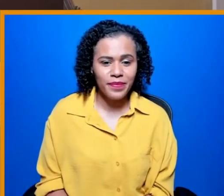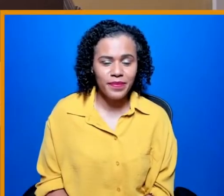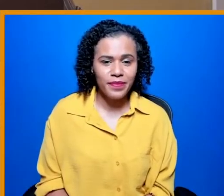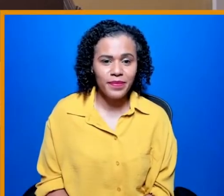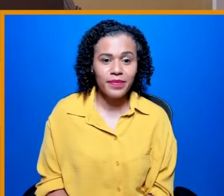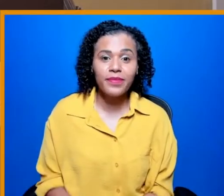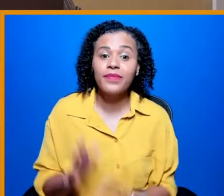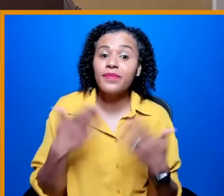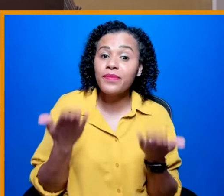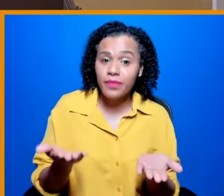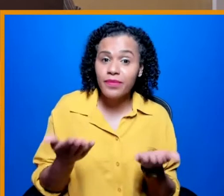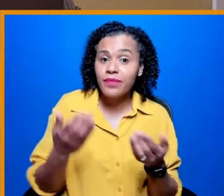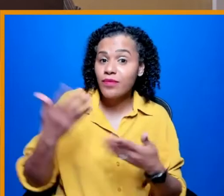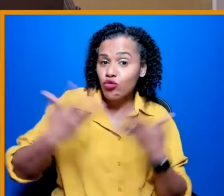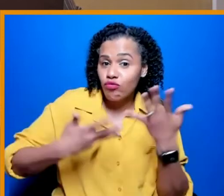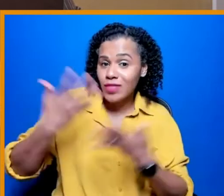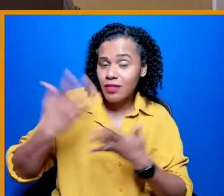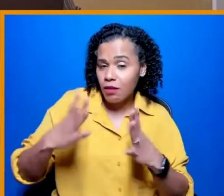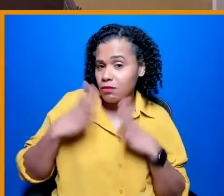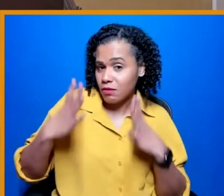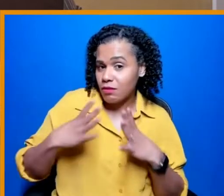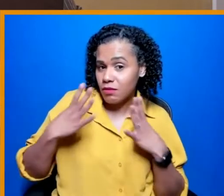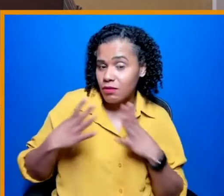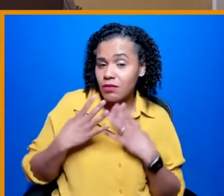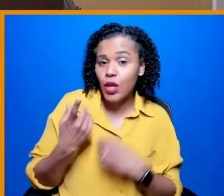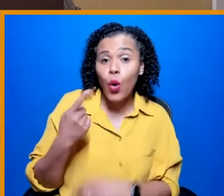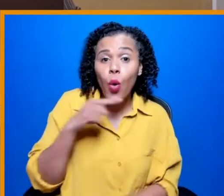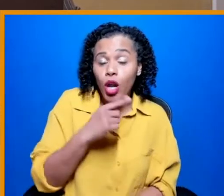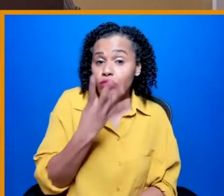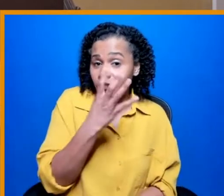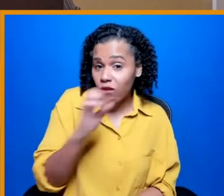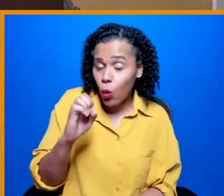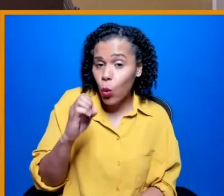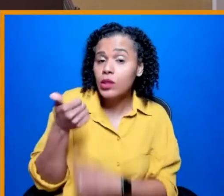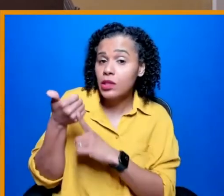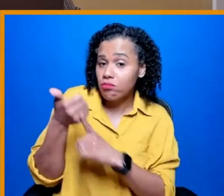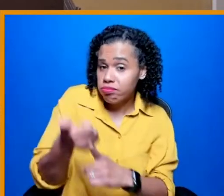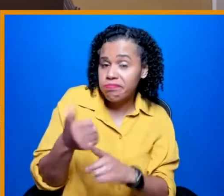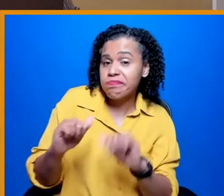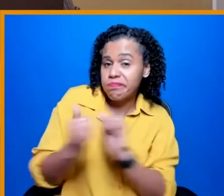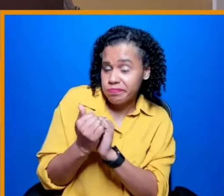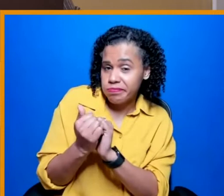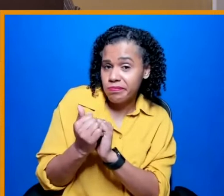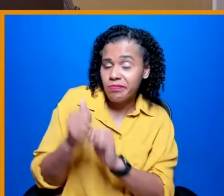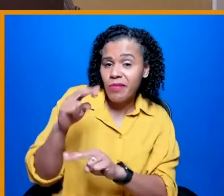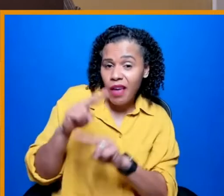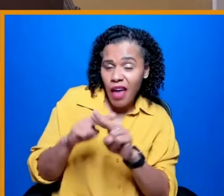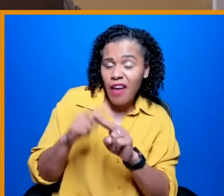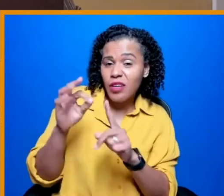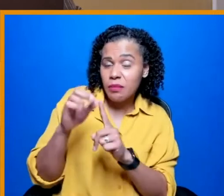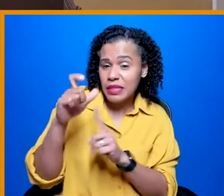So we now have the results in for that vote, and that's 140 to approve the FPC report